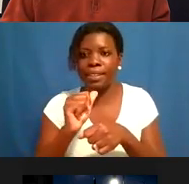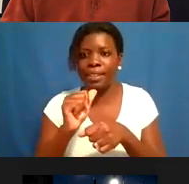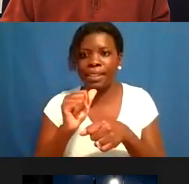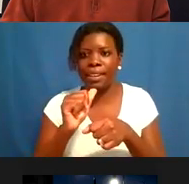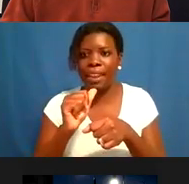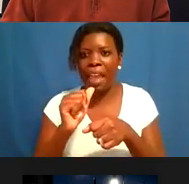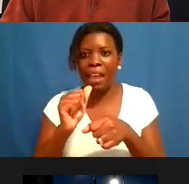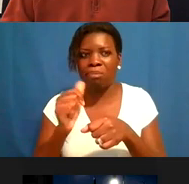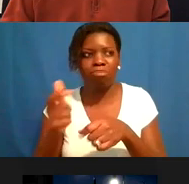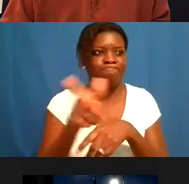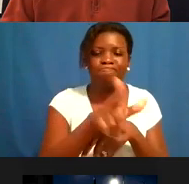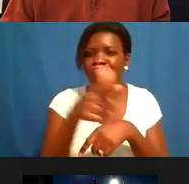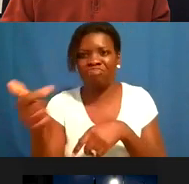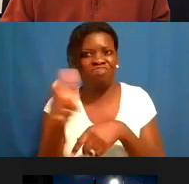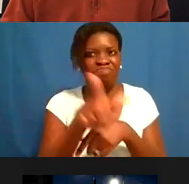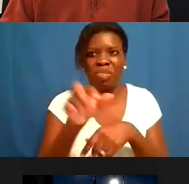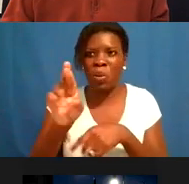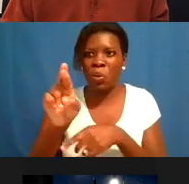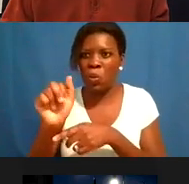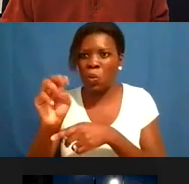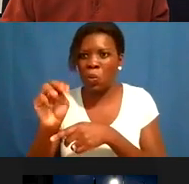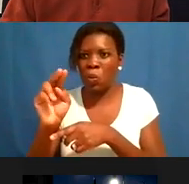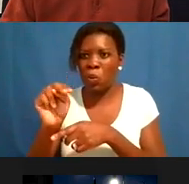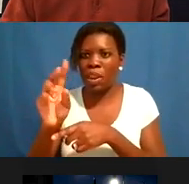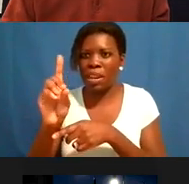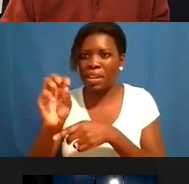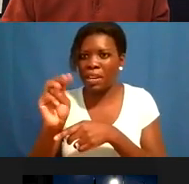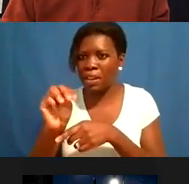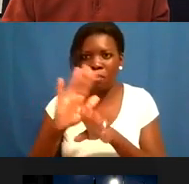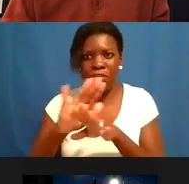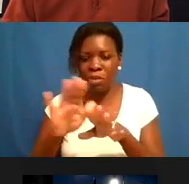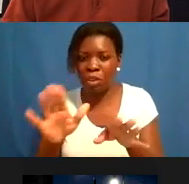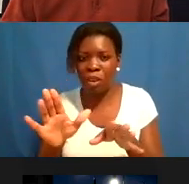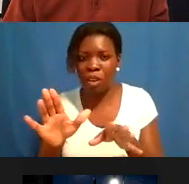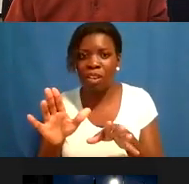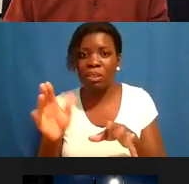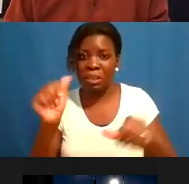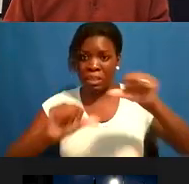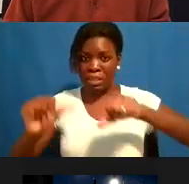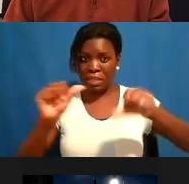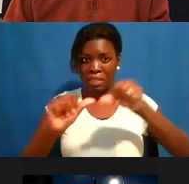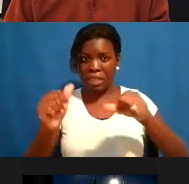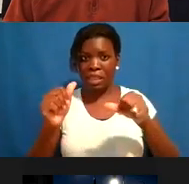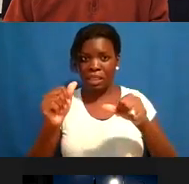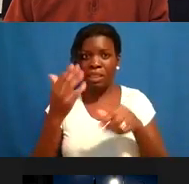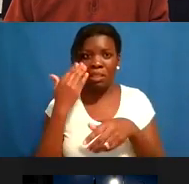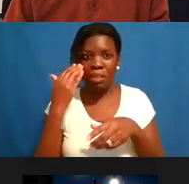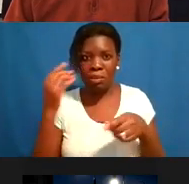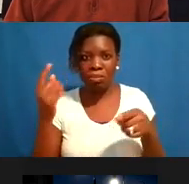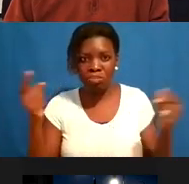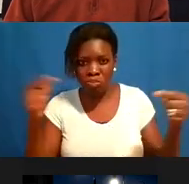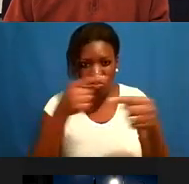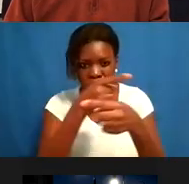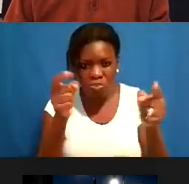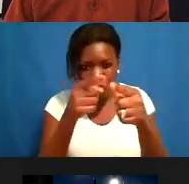tossed around randomly. And we actually know we're right. I mean, the scientists, we know, oh, you can watch it again. Sorry, you watch it again. And